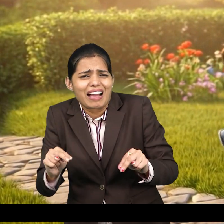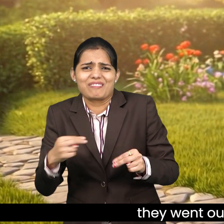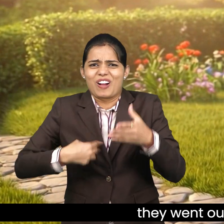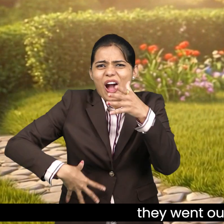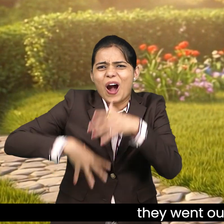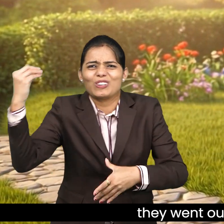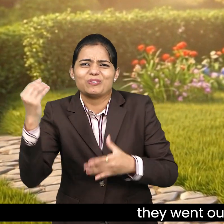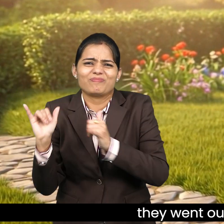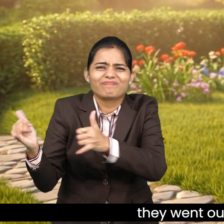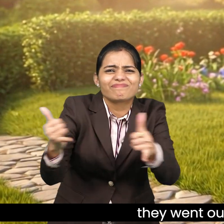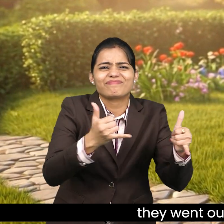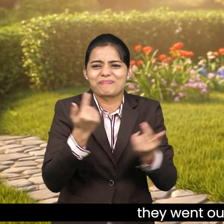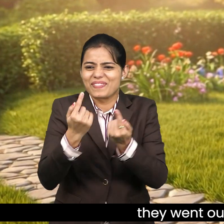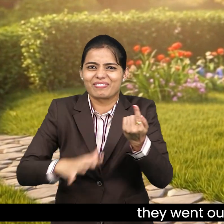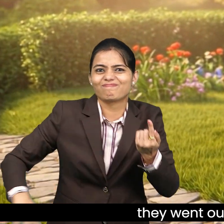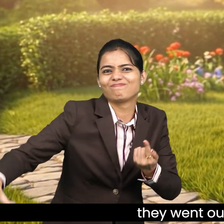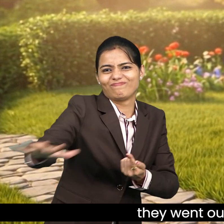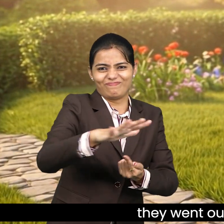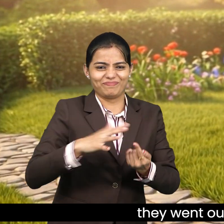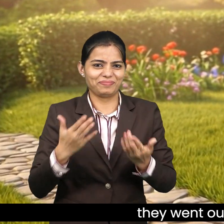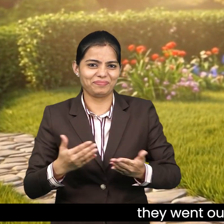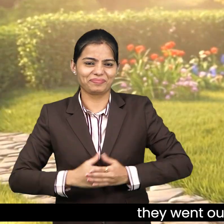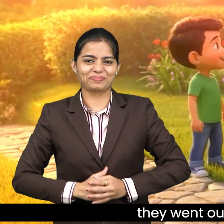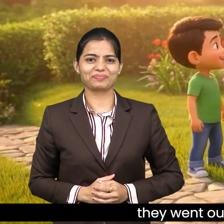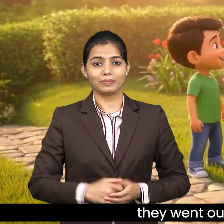First, they went outside to play in the garden.